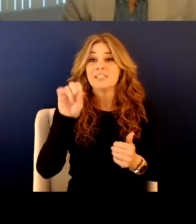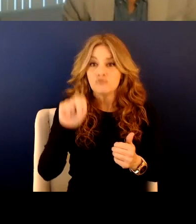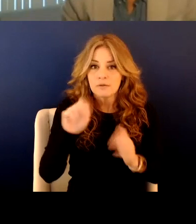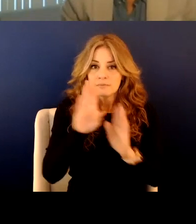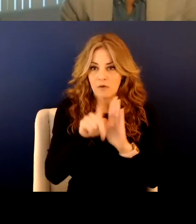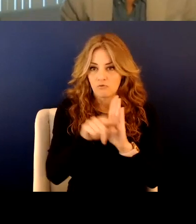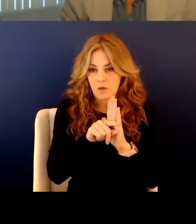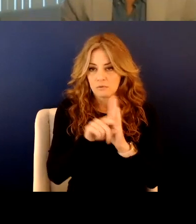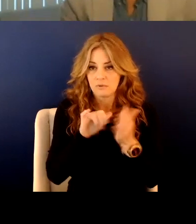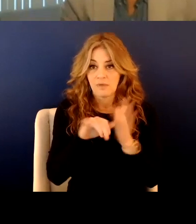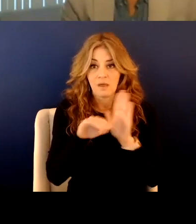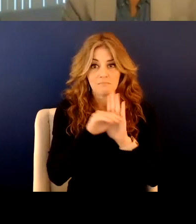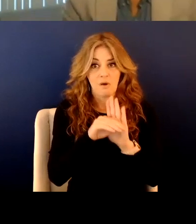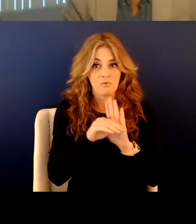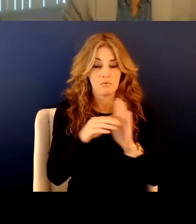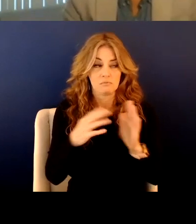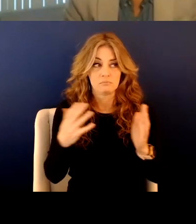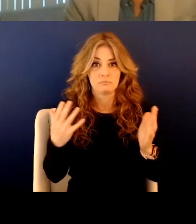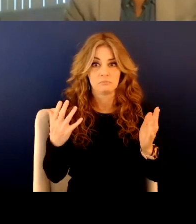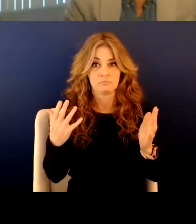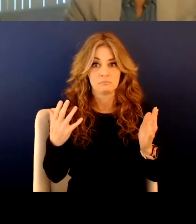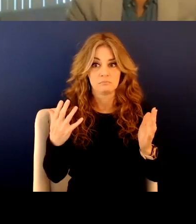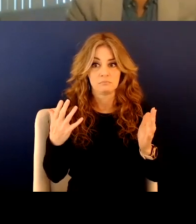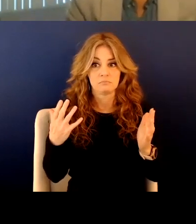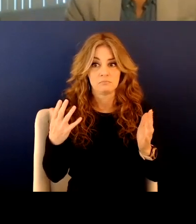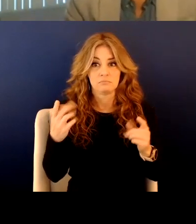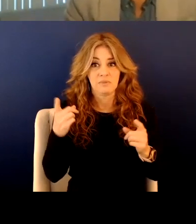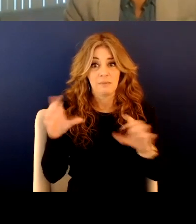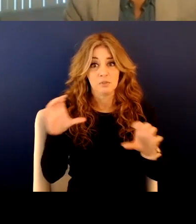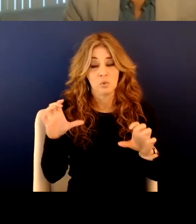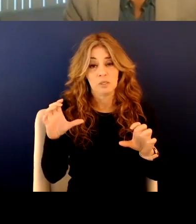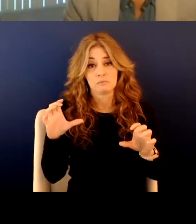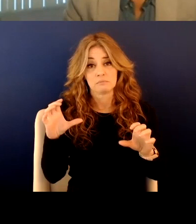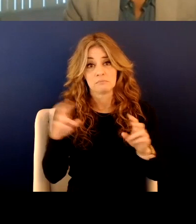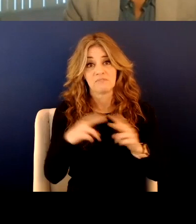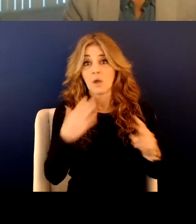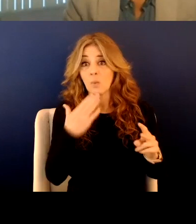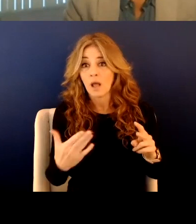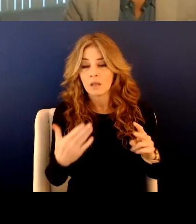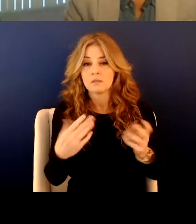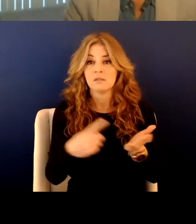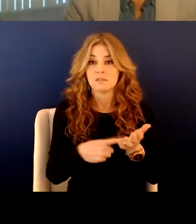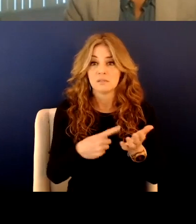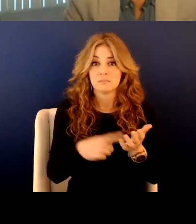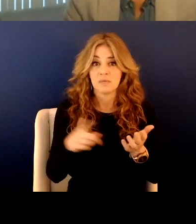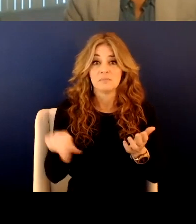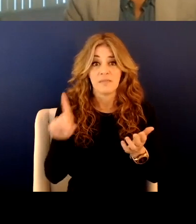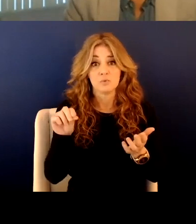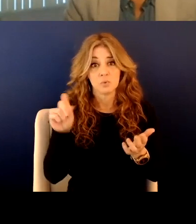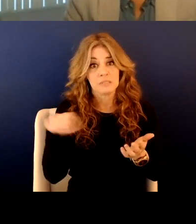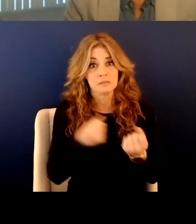that modern minority myth that all of them may be doing very well. And sometimes they really do need the